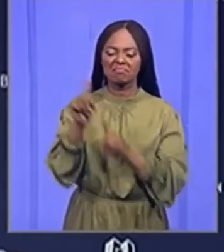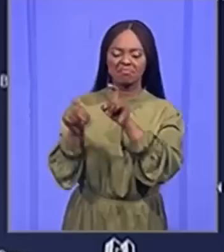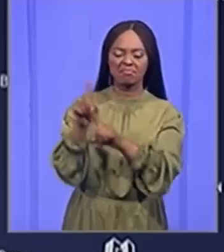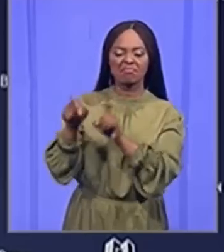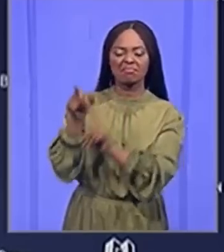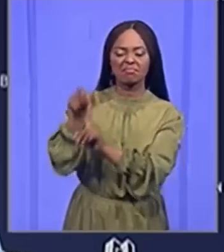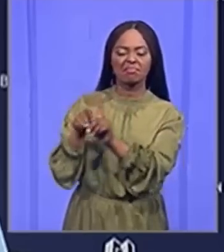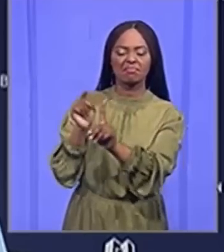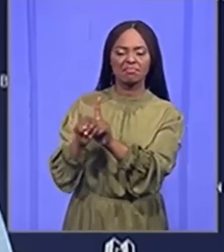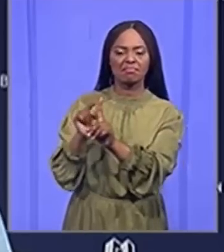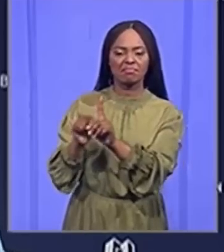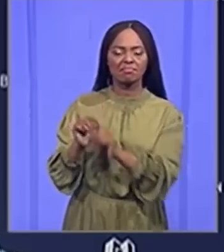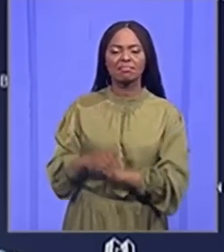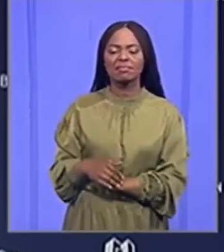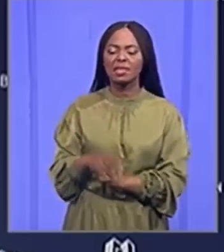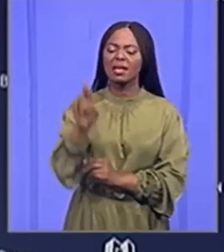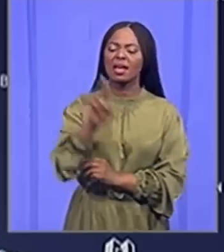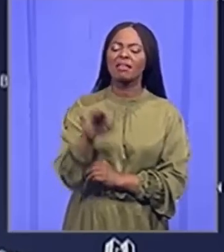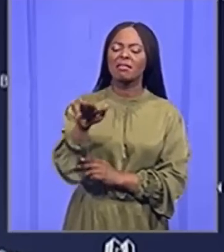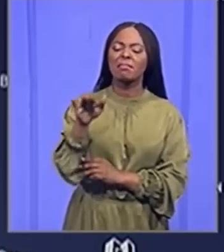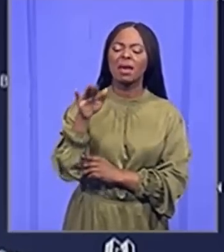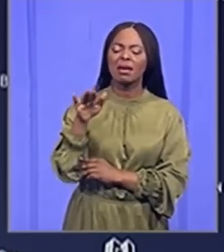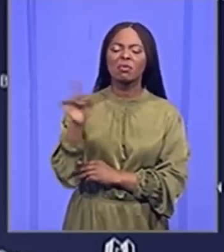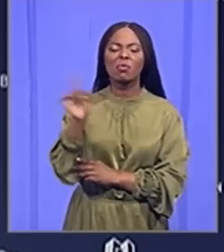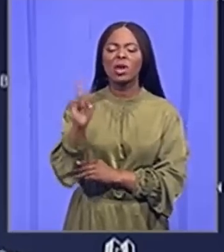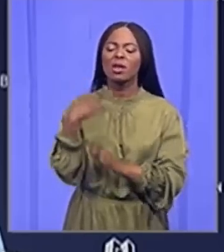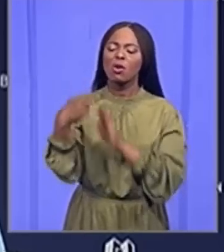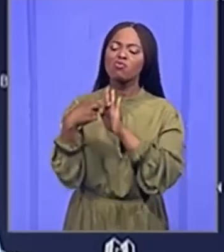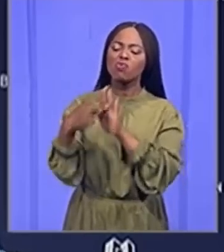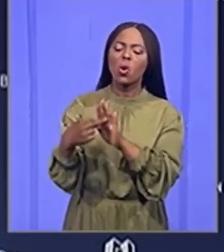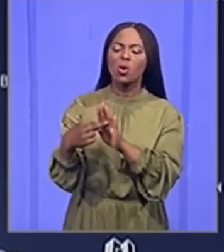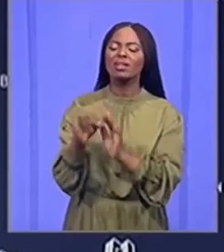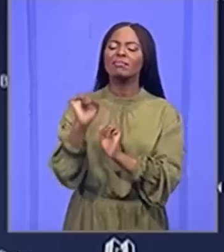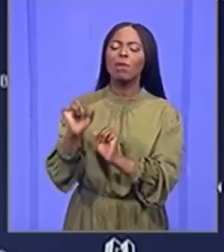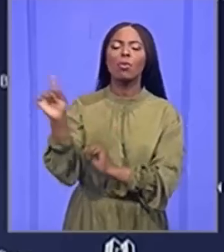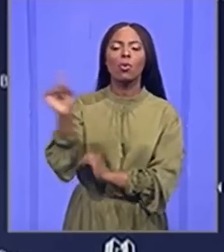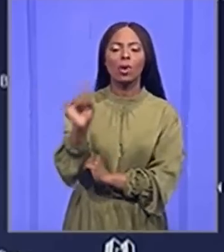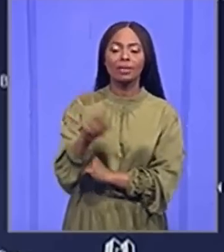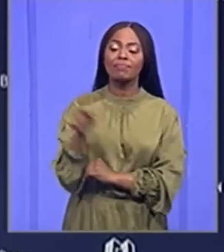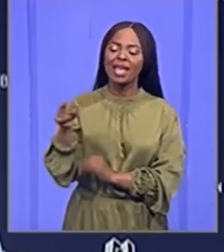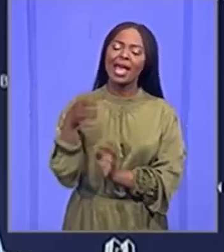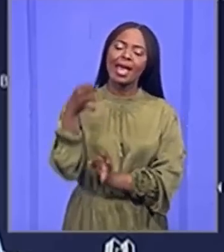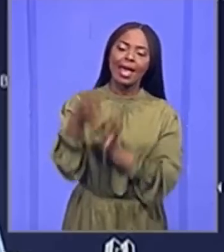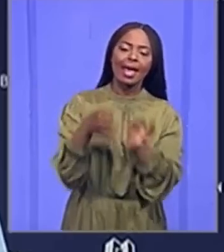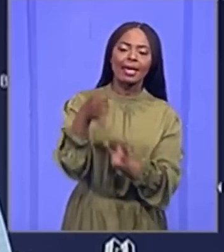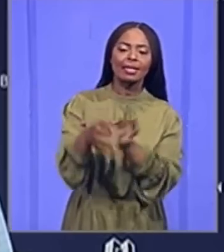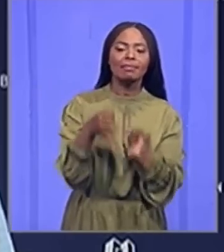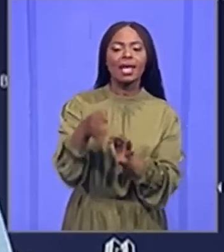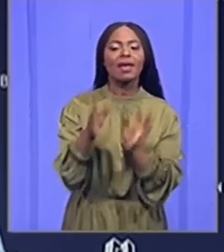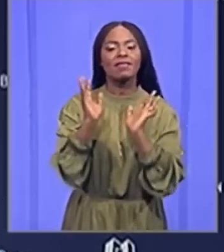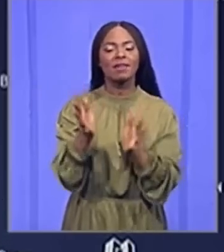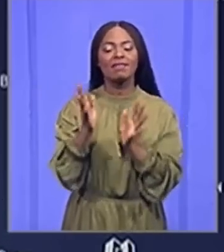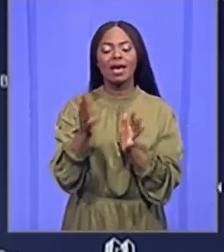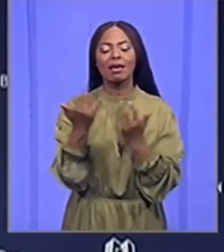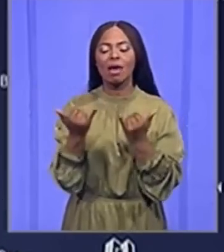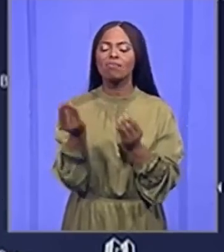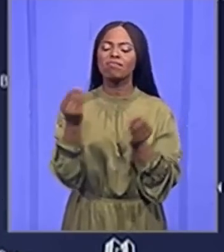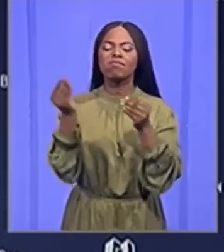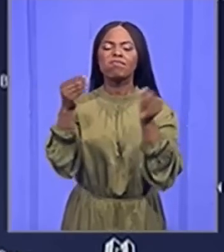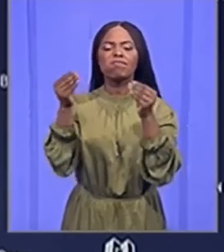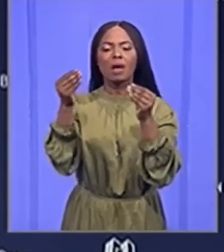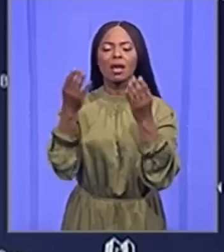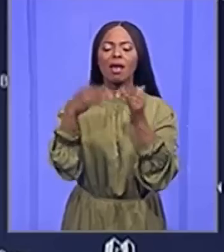Banka Reserve semeno le mošomo wa yona o mogolo ke ofeng. O ile a tlhalosa ka maemo a interest rate a ile gore